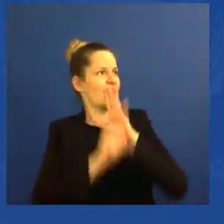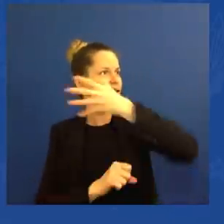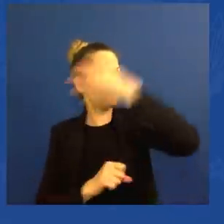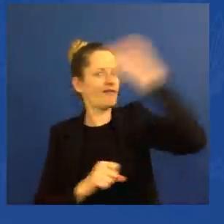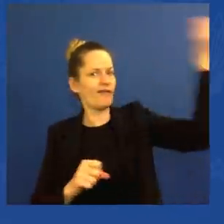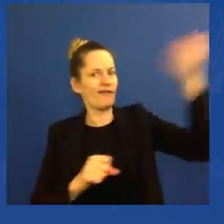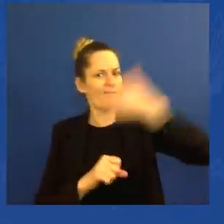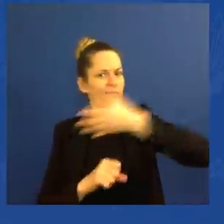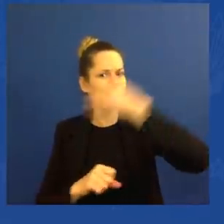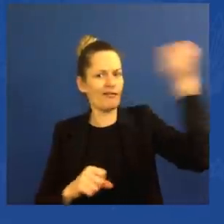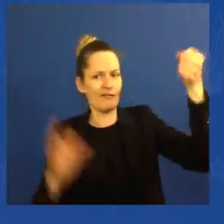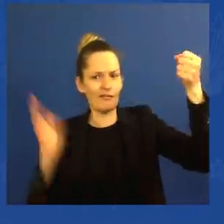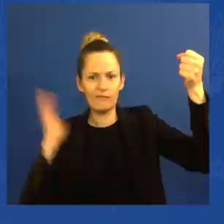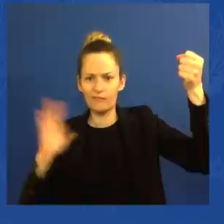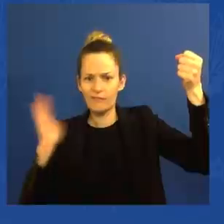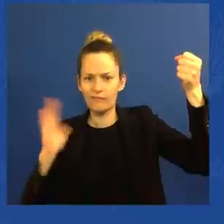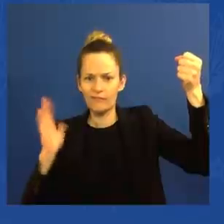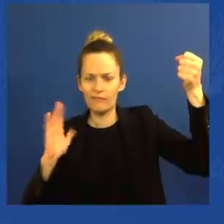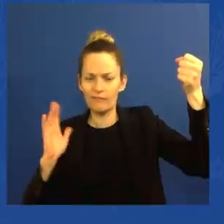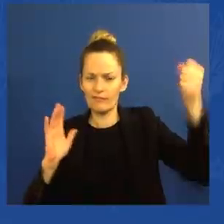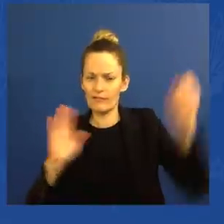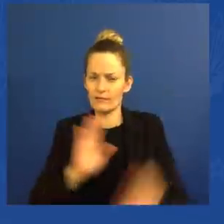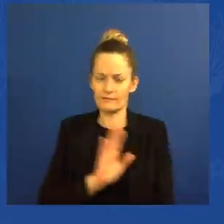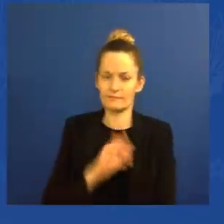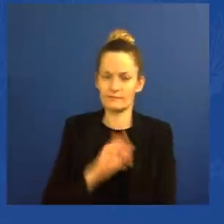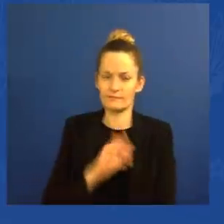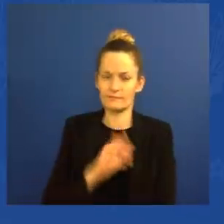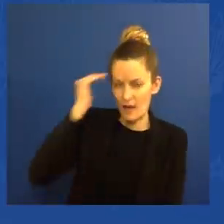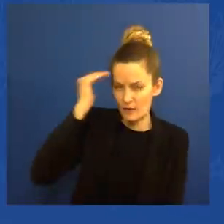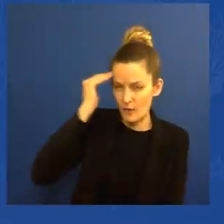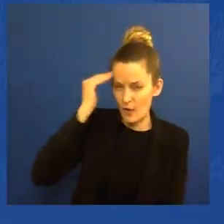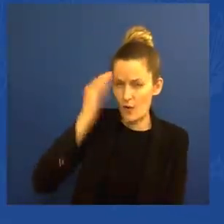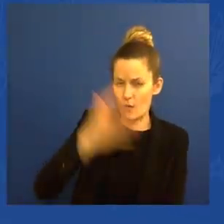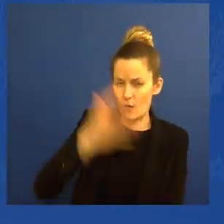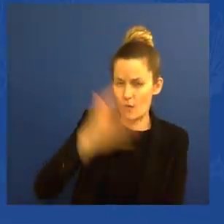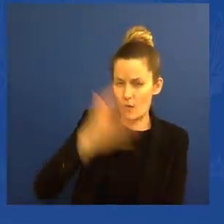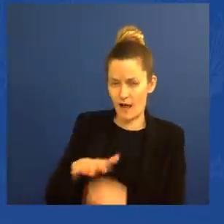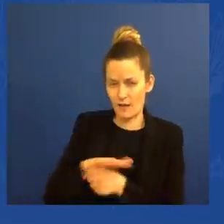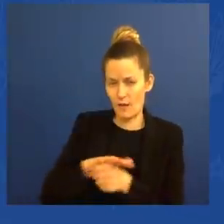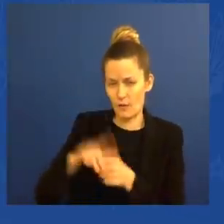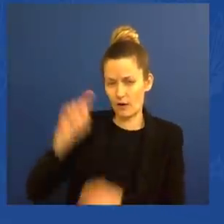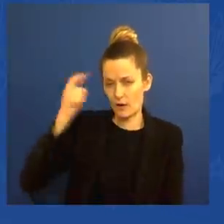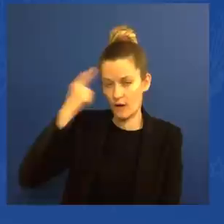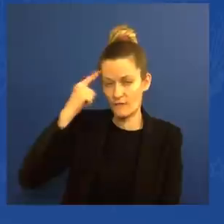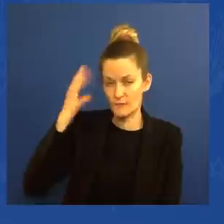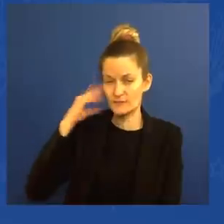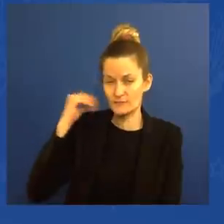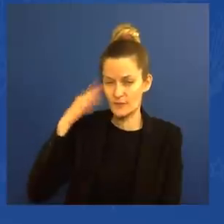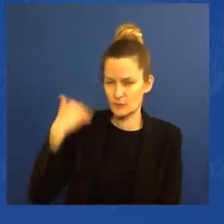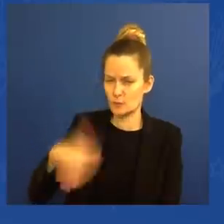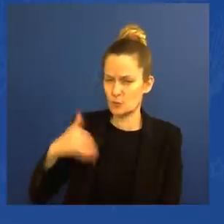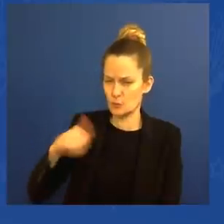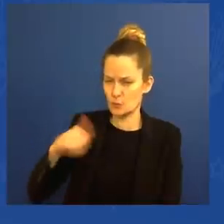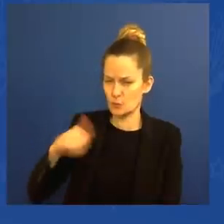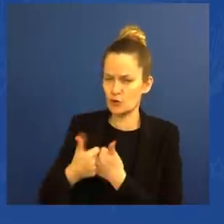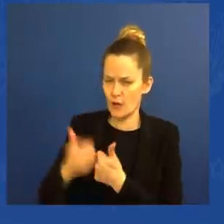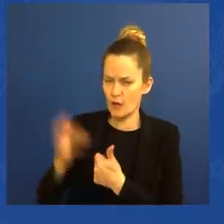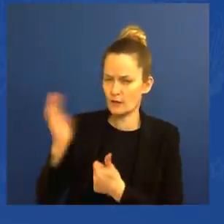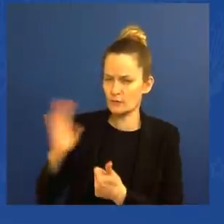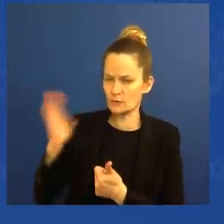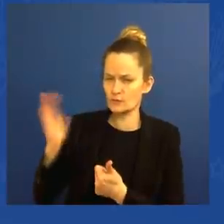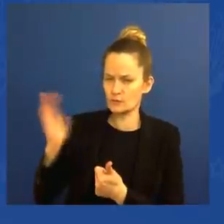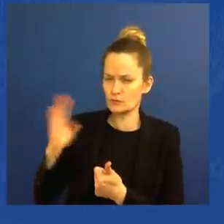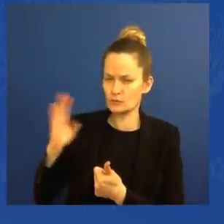matters. Having that flexibility and control to meet both the short-term and the long-term challenges you face.